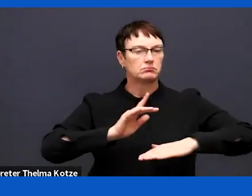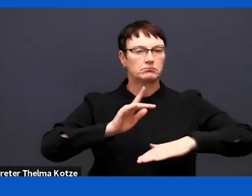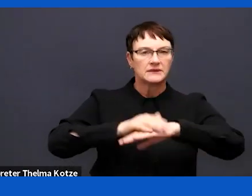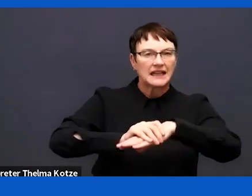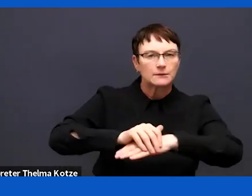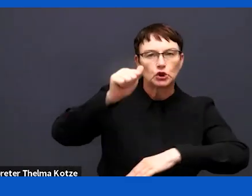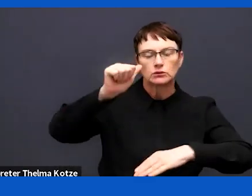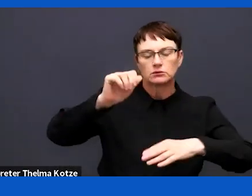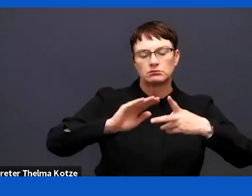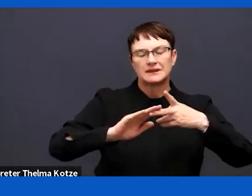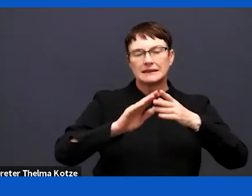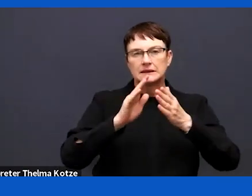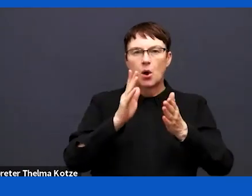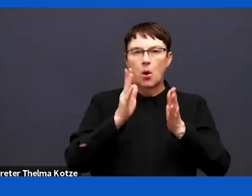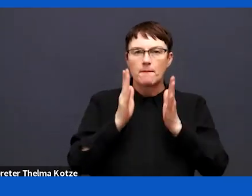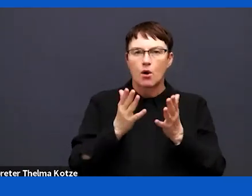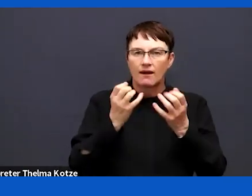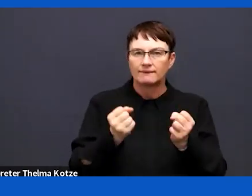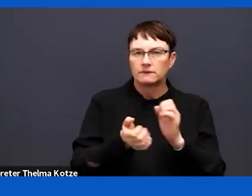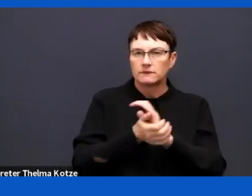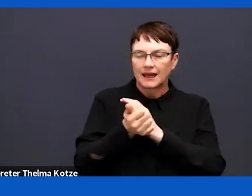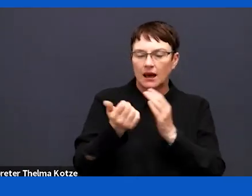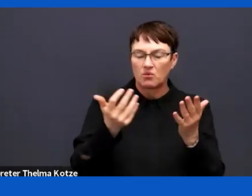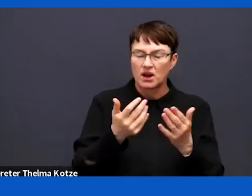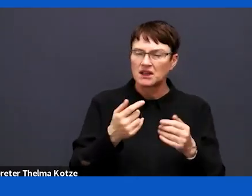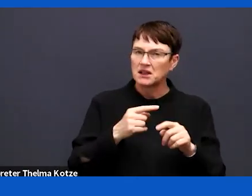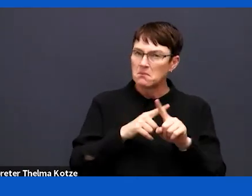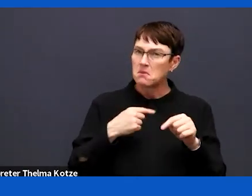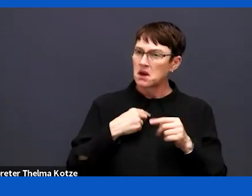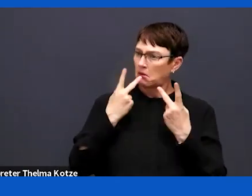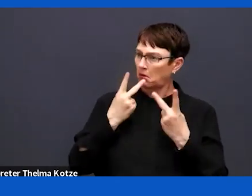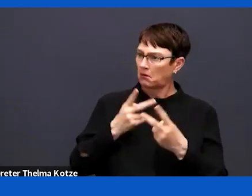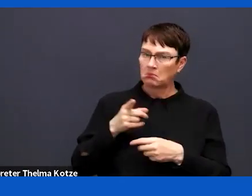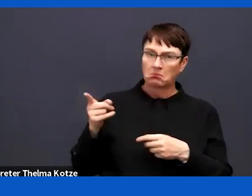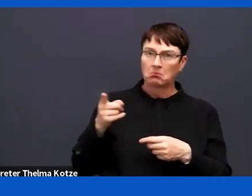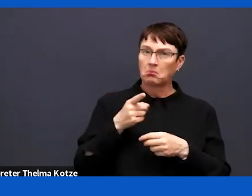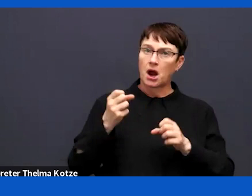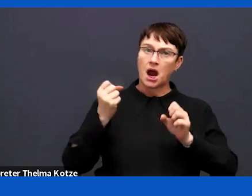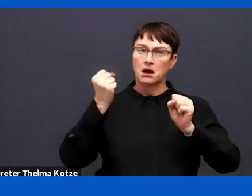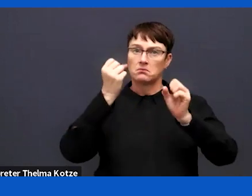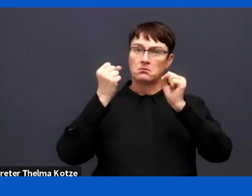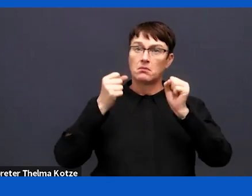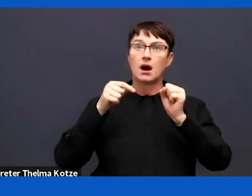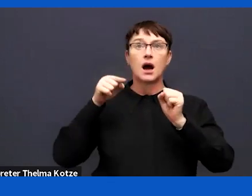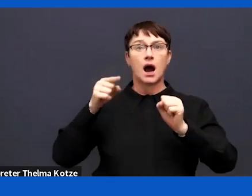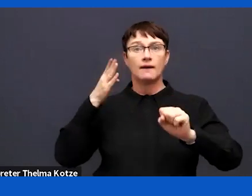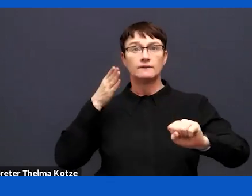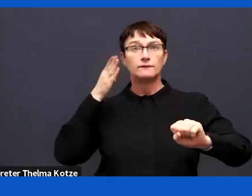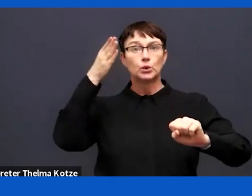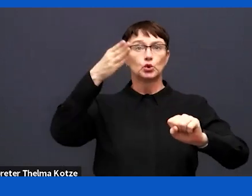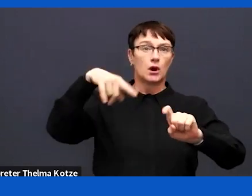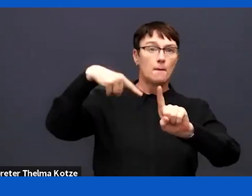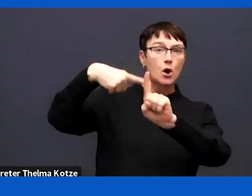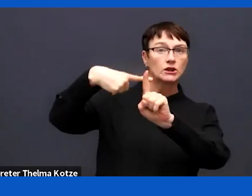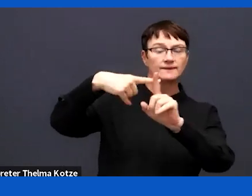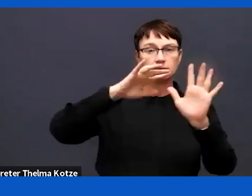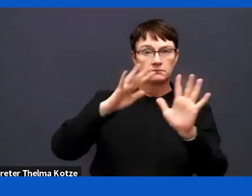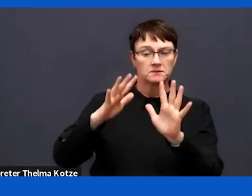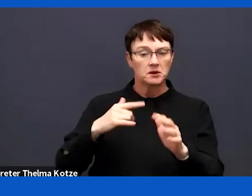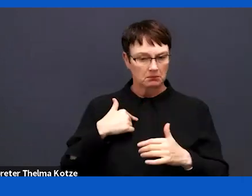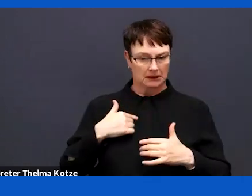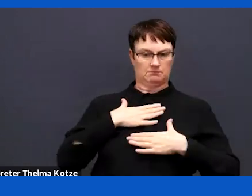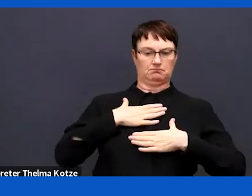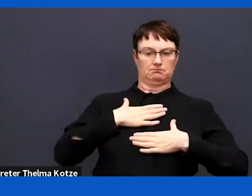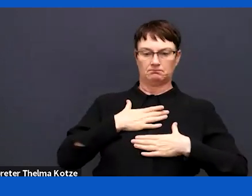hear. I'm so happy that you're so positive about the future. That's really good. So we're ending on a positive note. That's good. So Jane, what do you foresee in